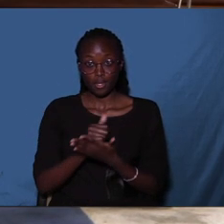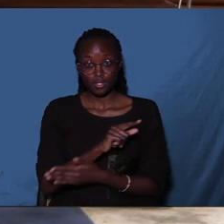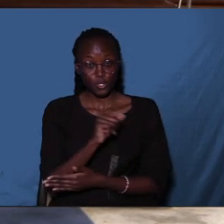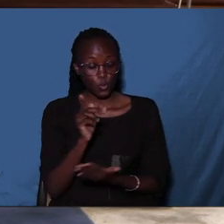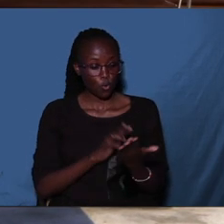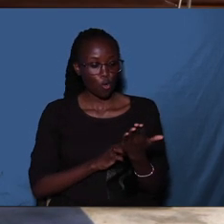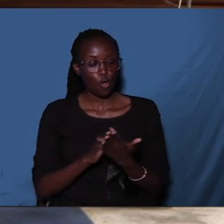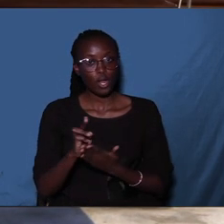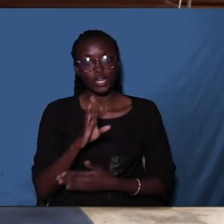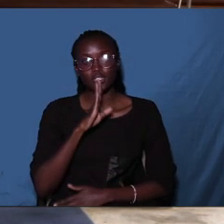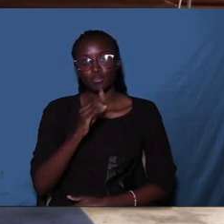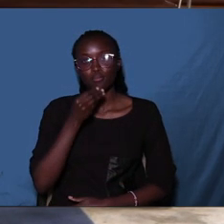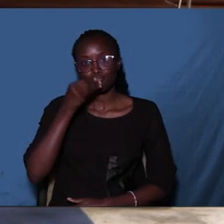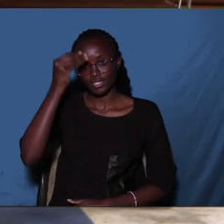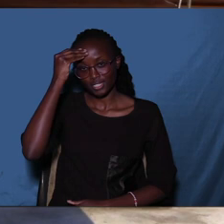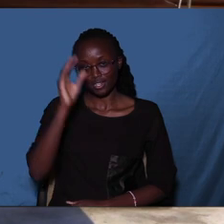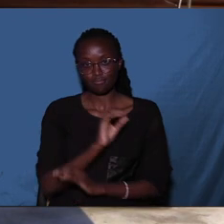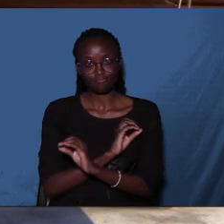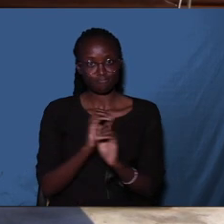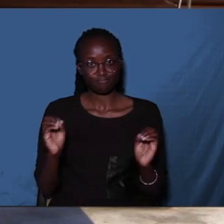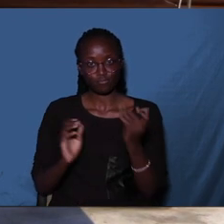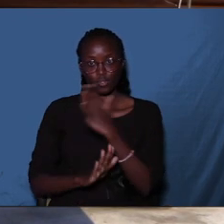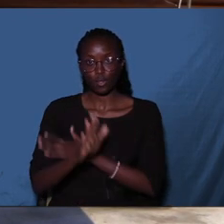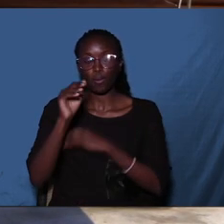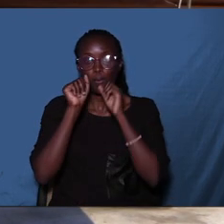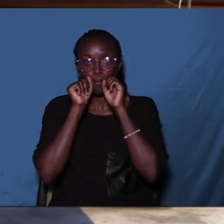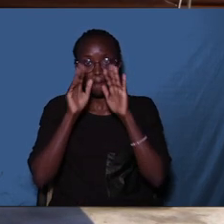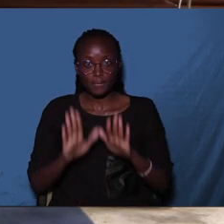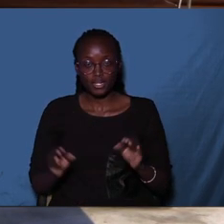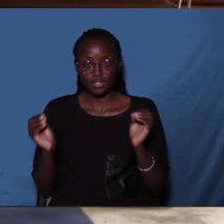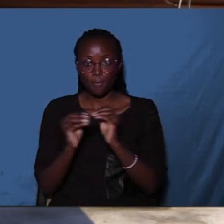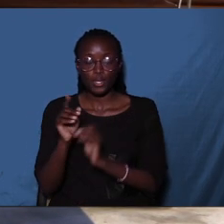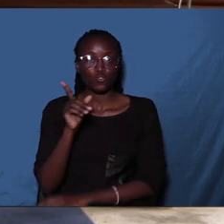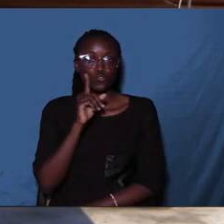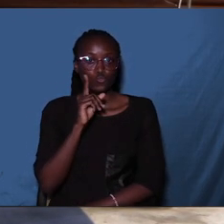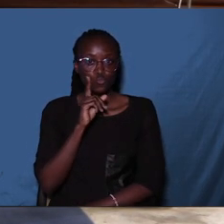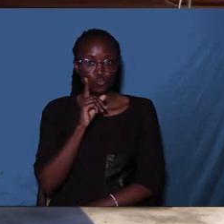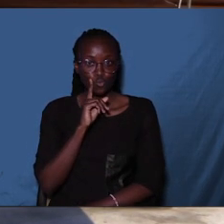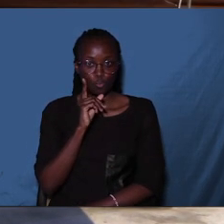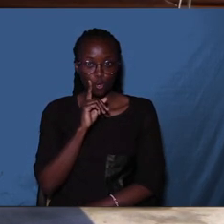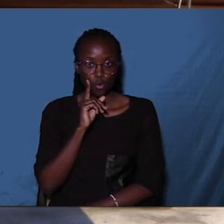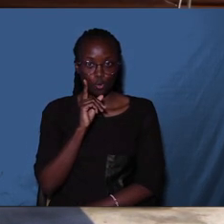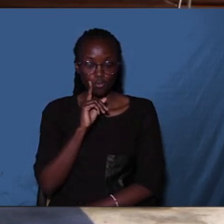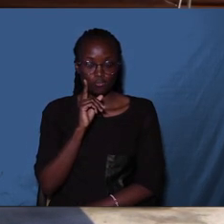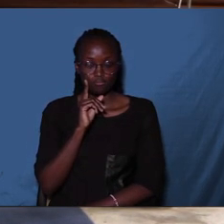the photocopy. God bless you. See you tomorrow as my brother continues from